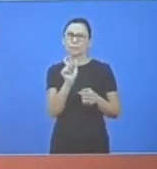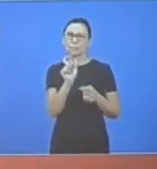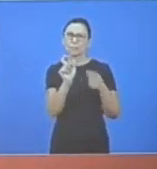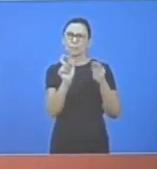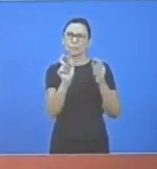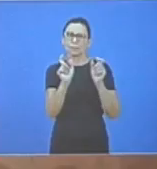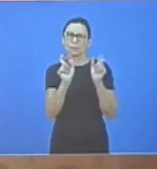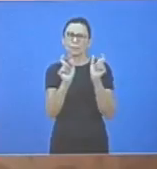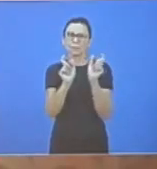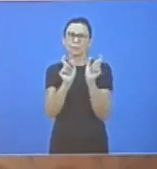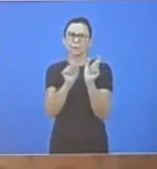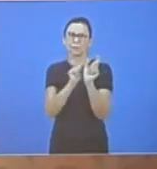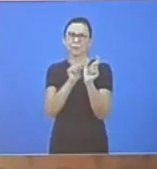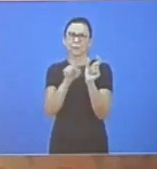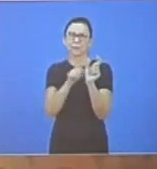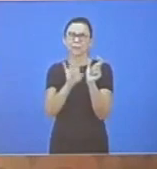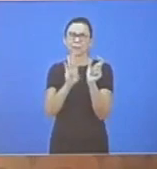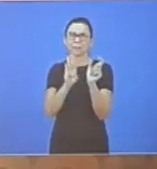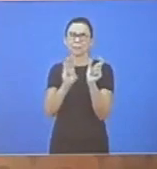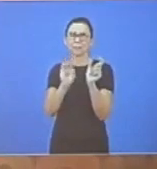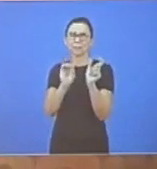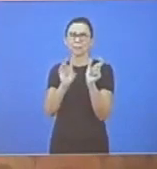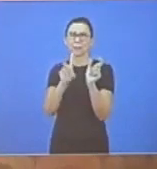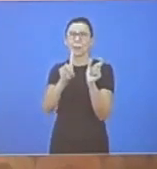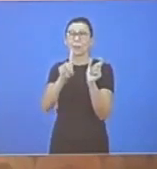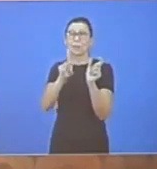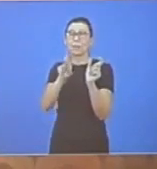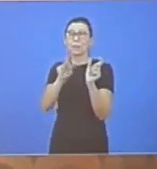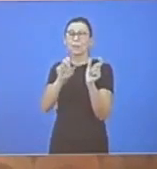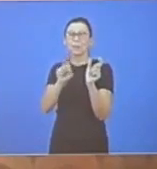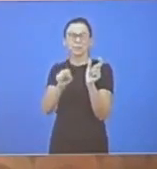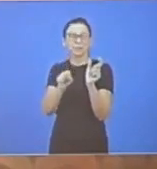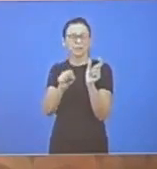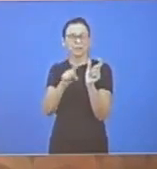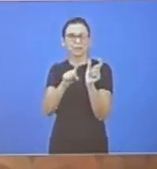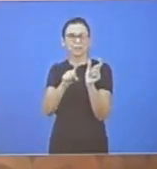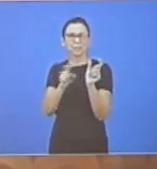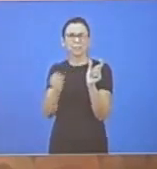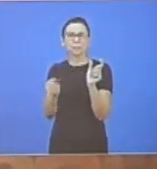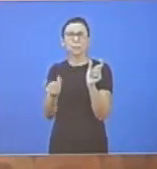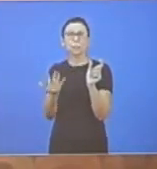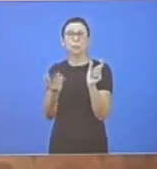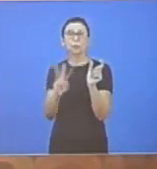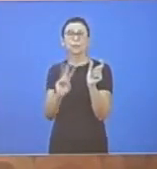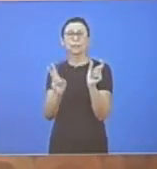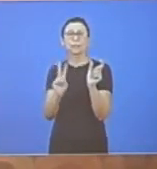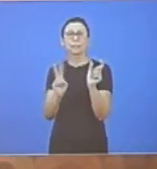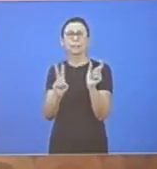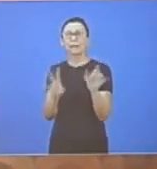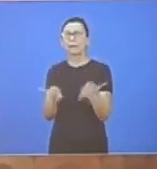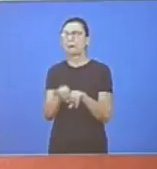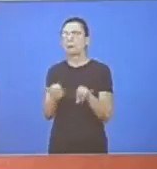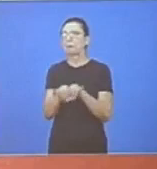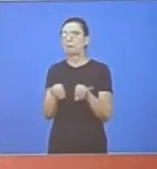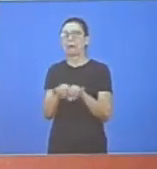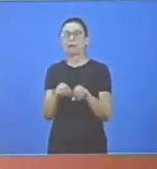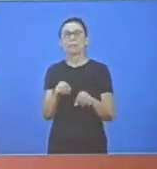it looks like a very naive question, but it's to fix it in our